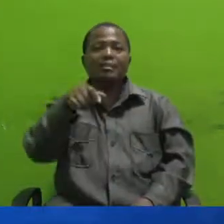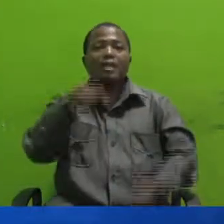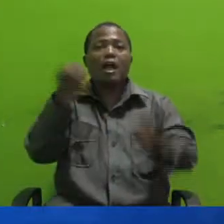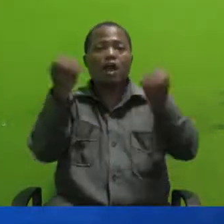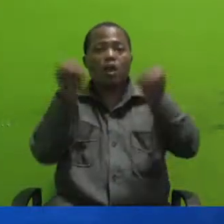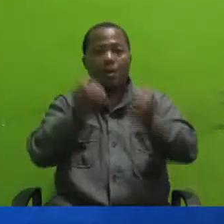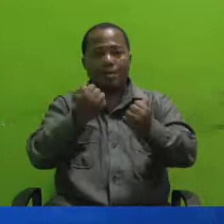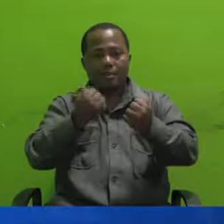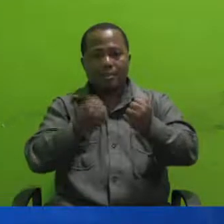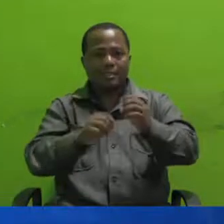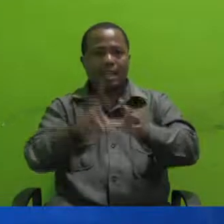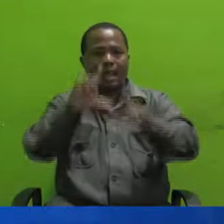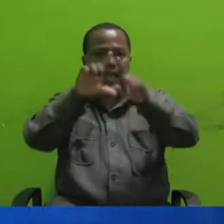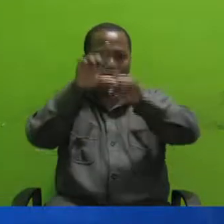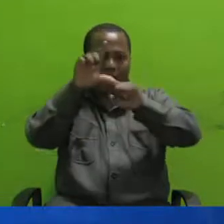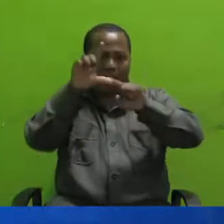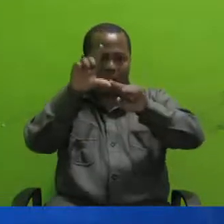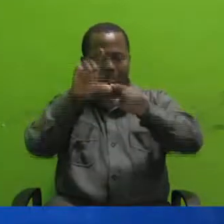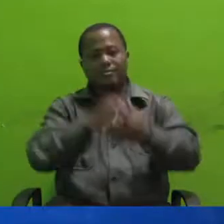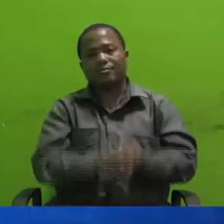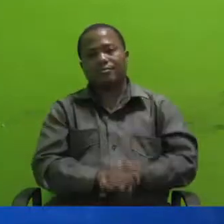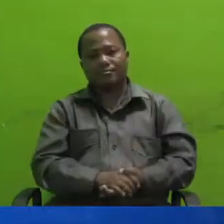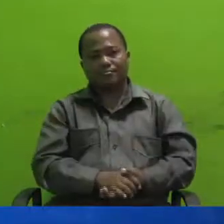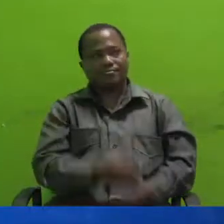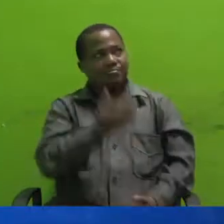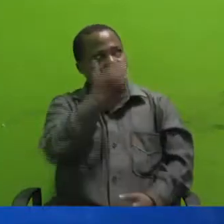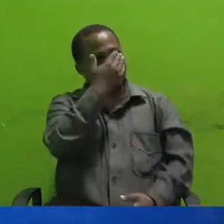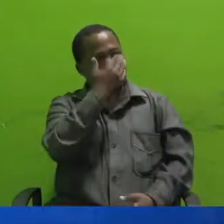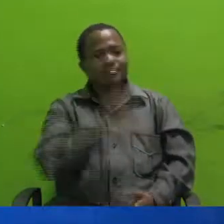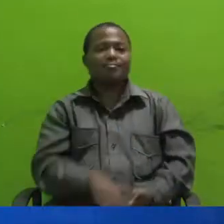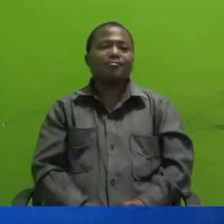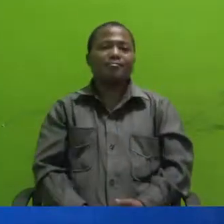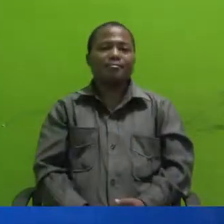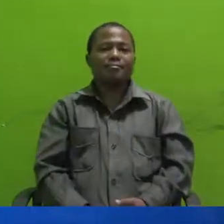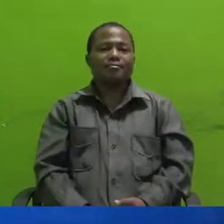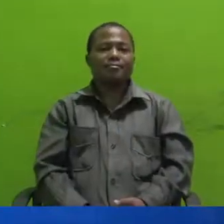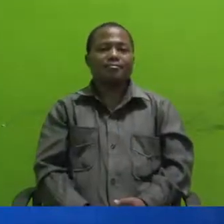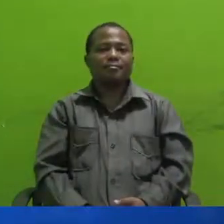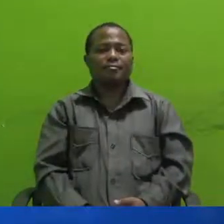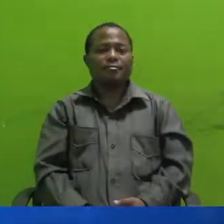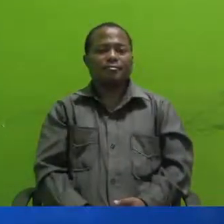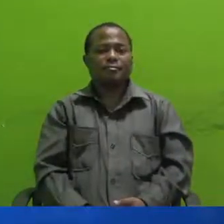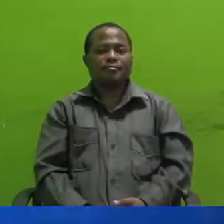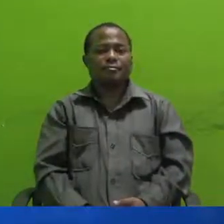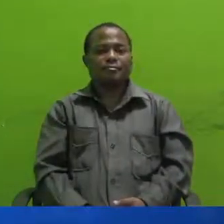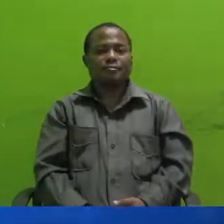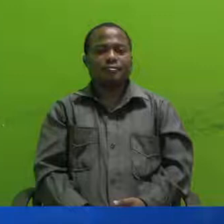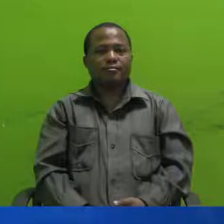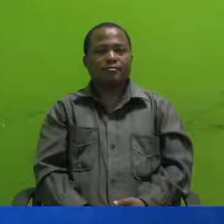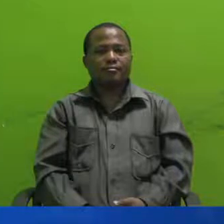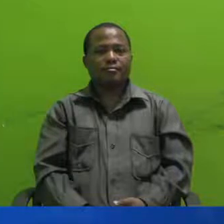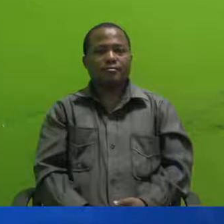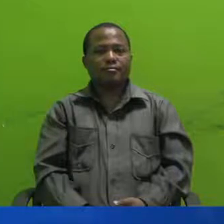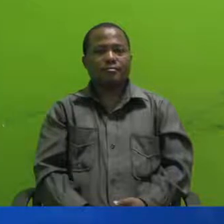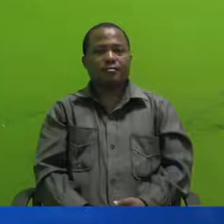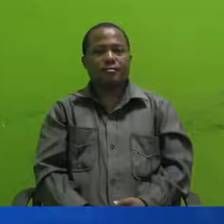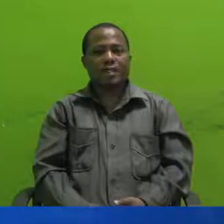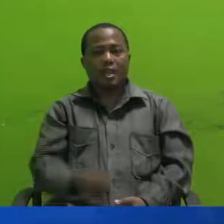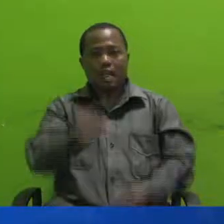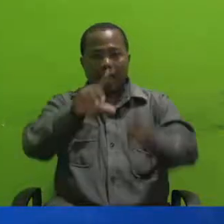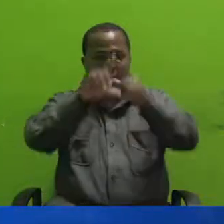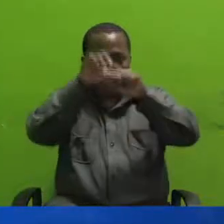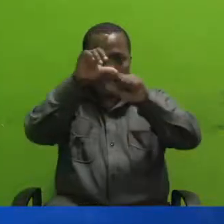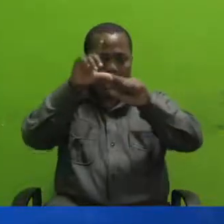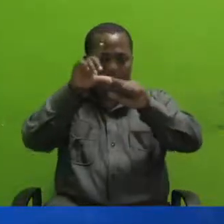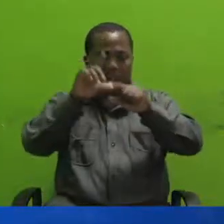complementary angles. Theta and beta are complementary angles. I mean,